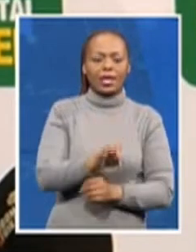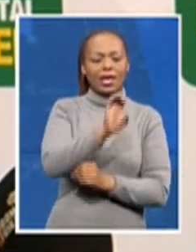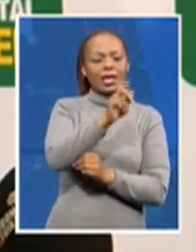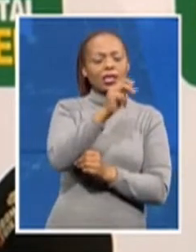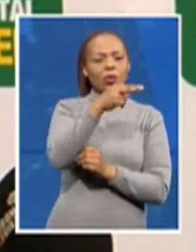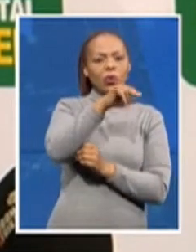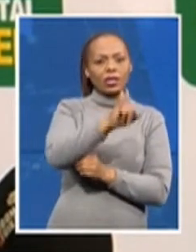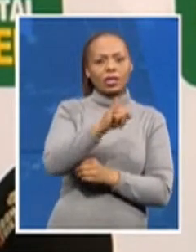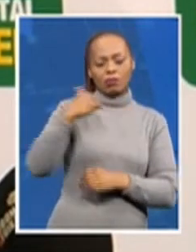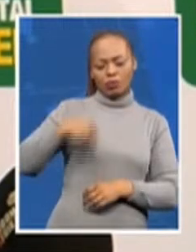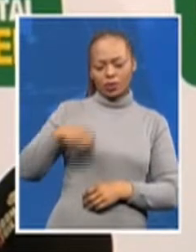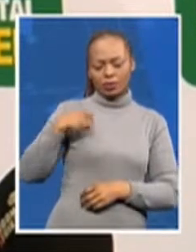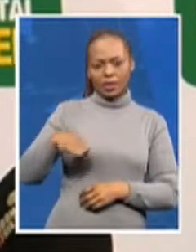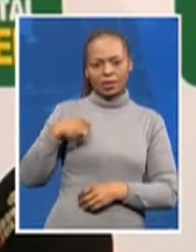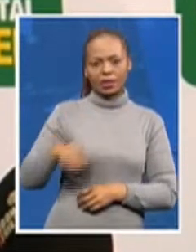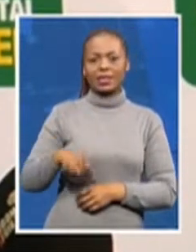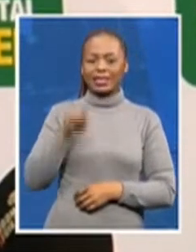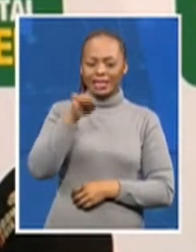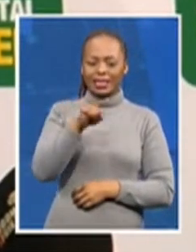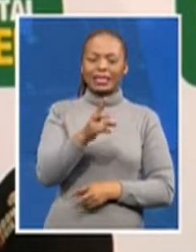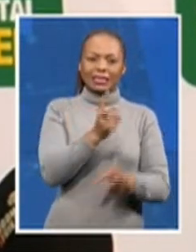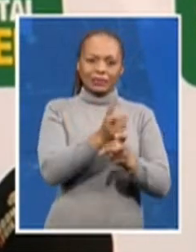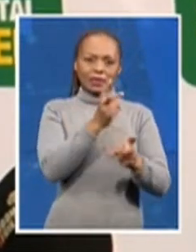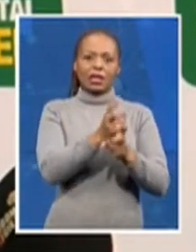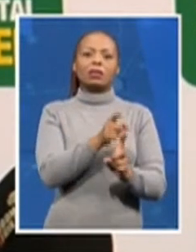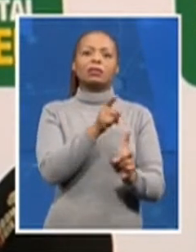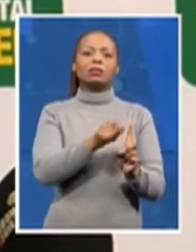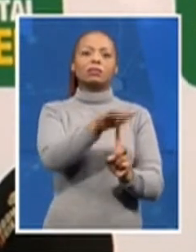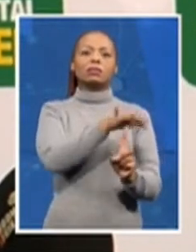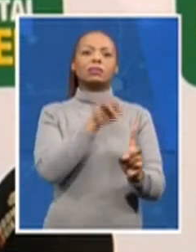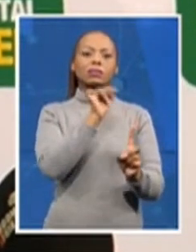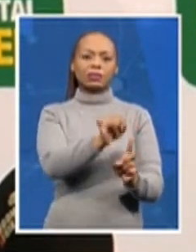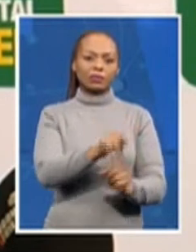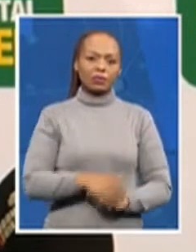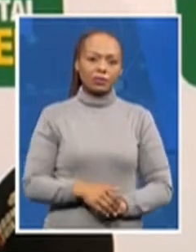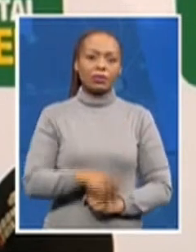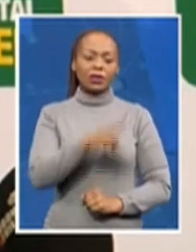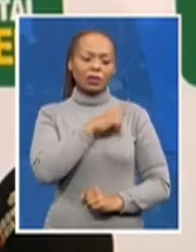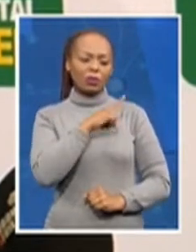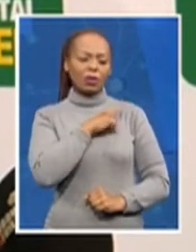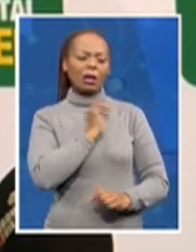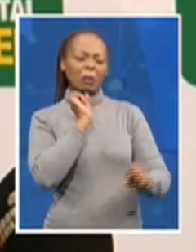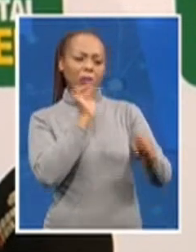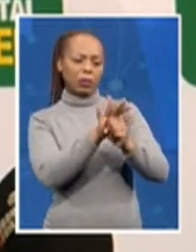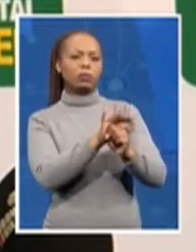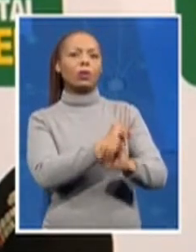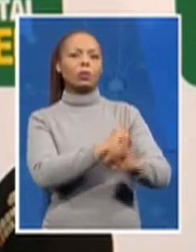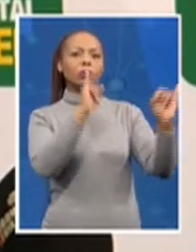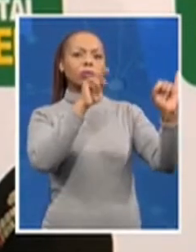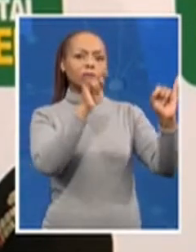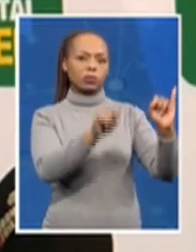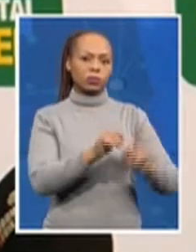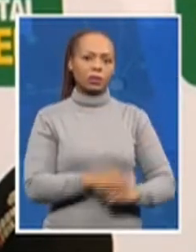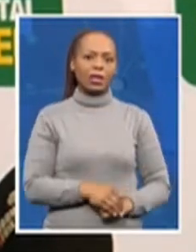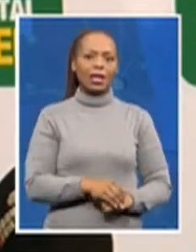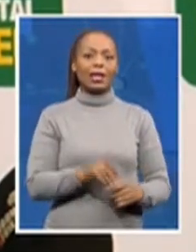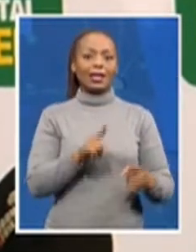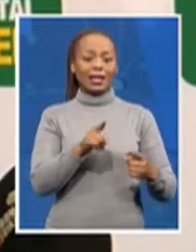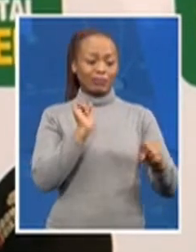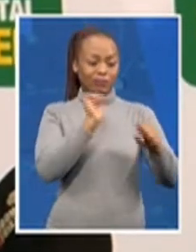hardest hit. We estimate that the unrest will affect eThekwini in the following areas: